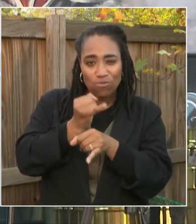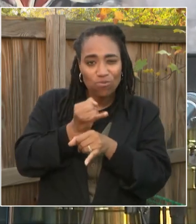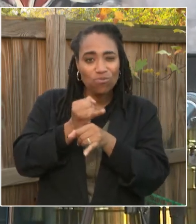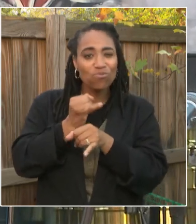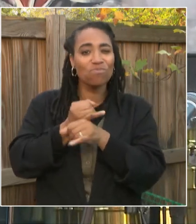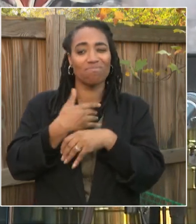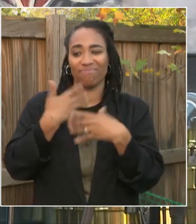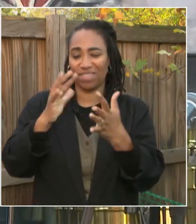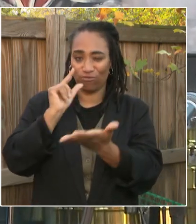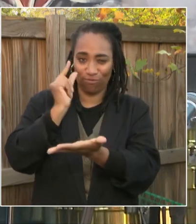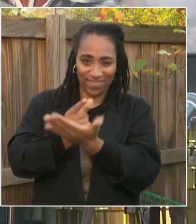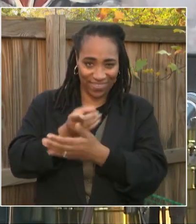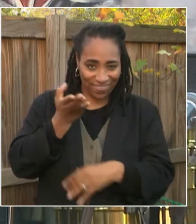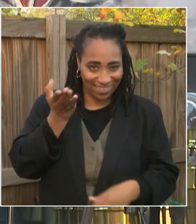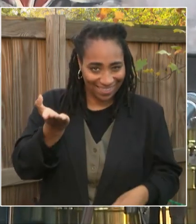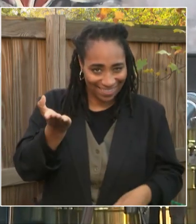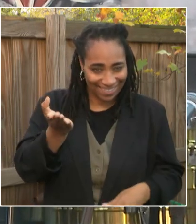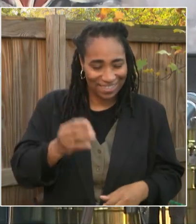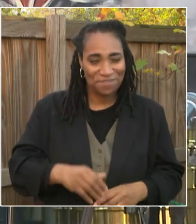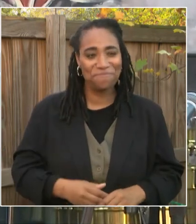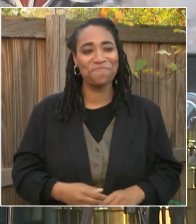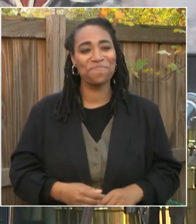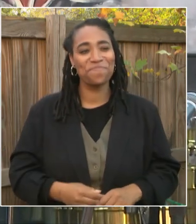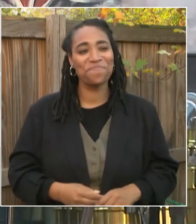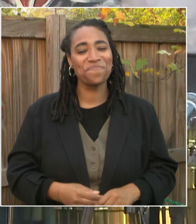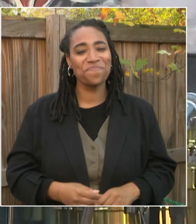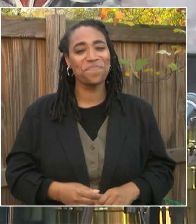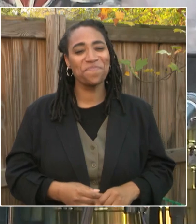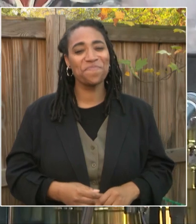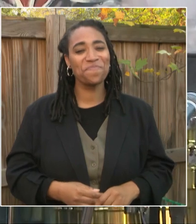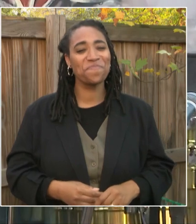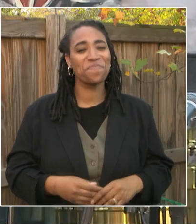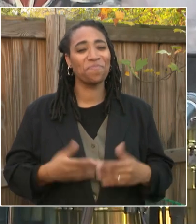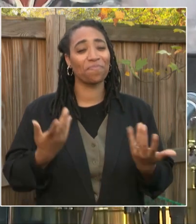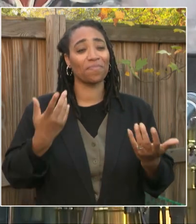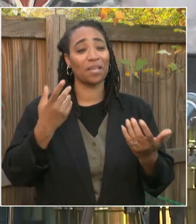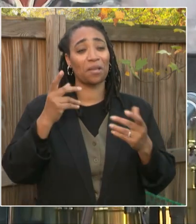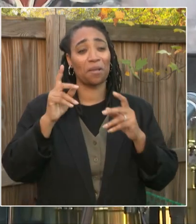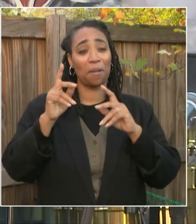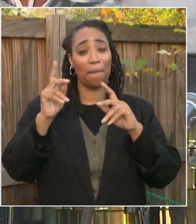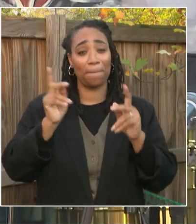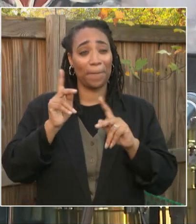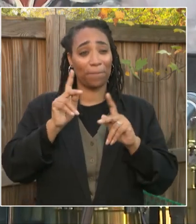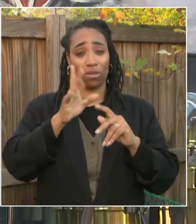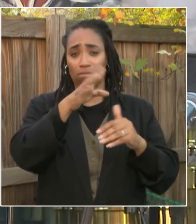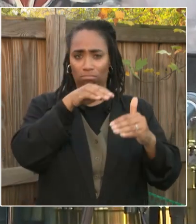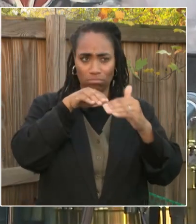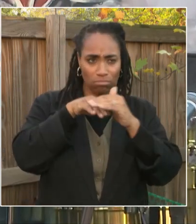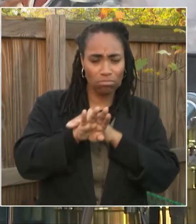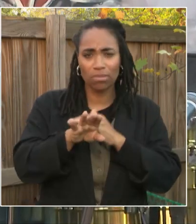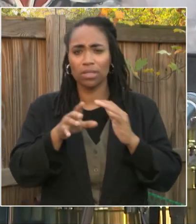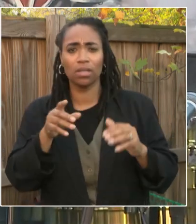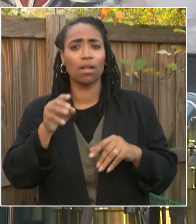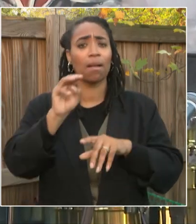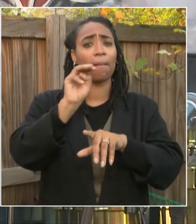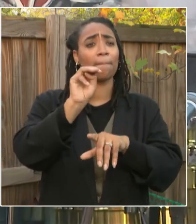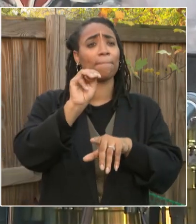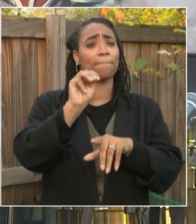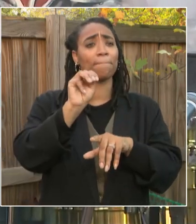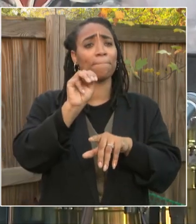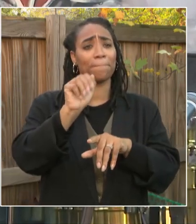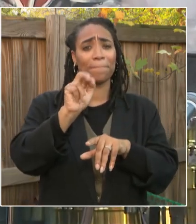he would always say, hello, winners. So when I say that, I want y'all to respond. Is that okay? Okay. Hello,